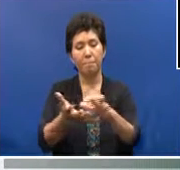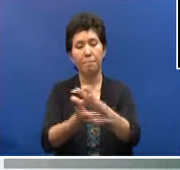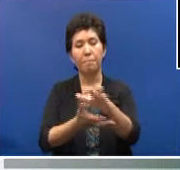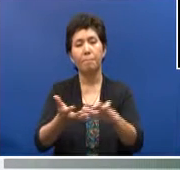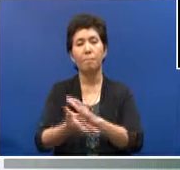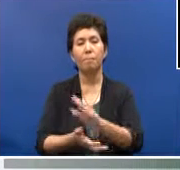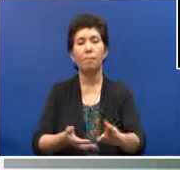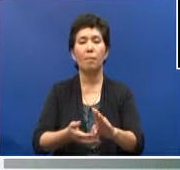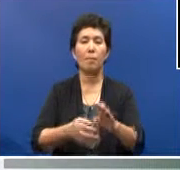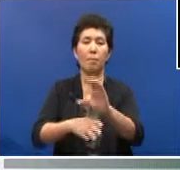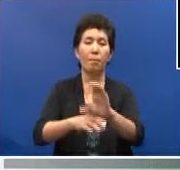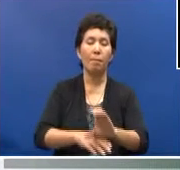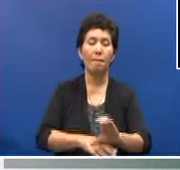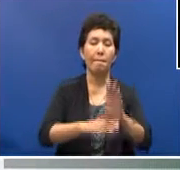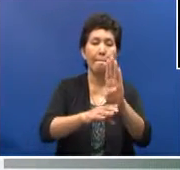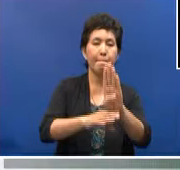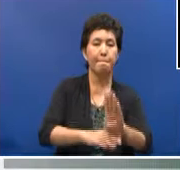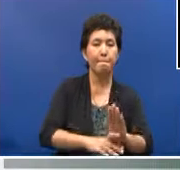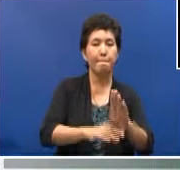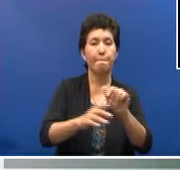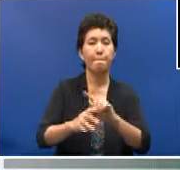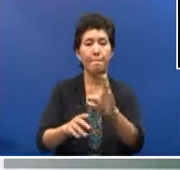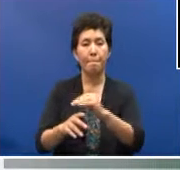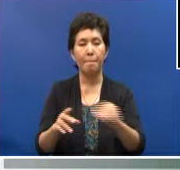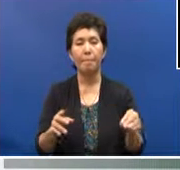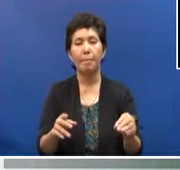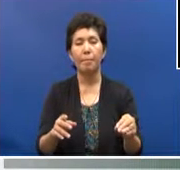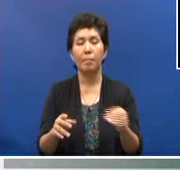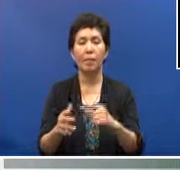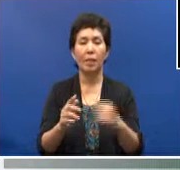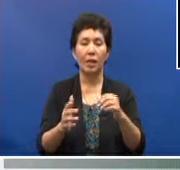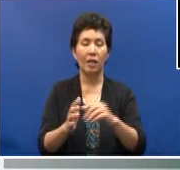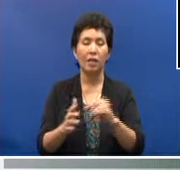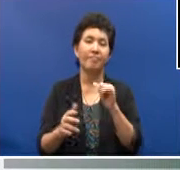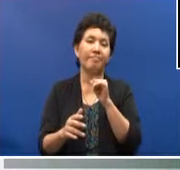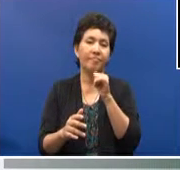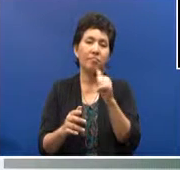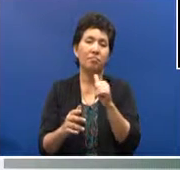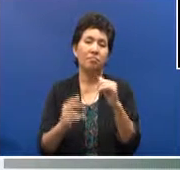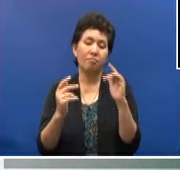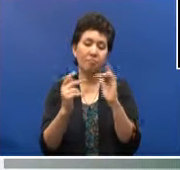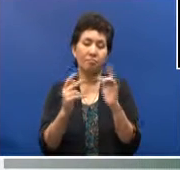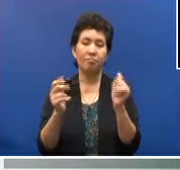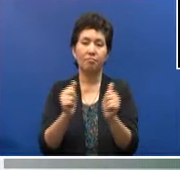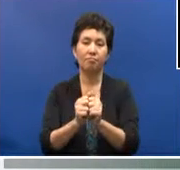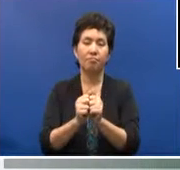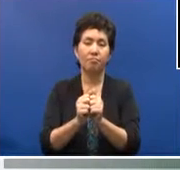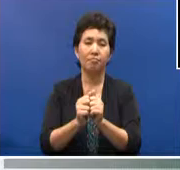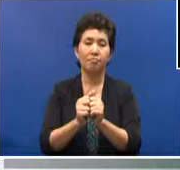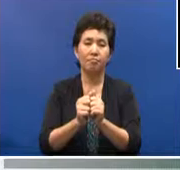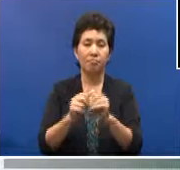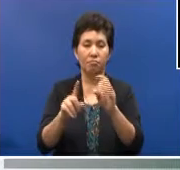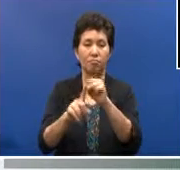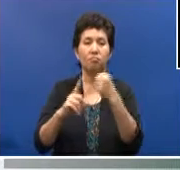because it causes disunity and also disorder in a society, and ultimately